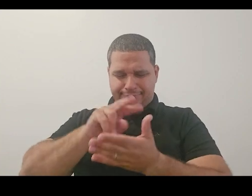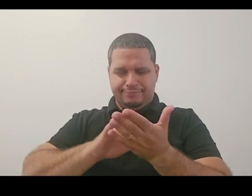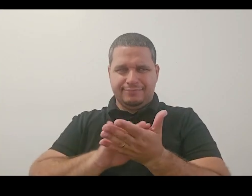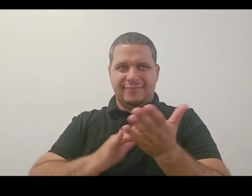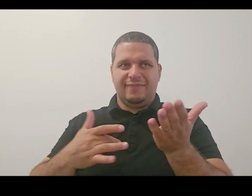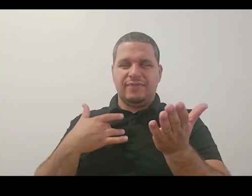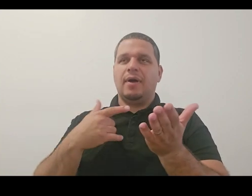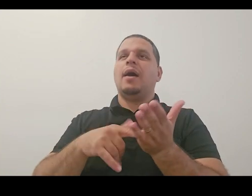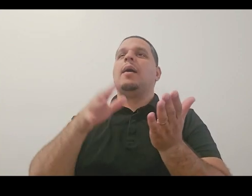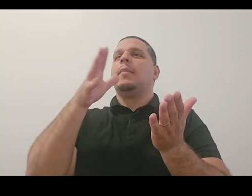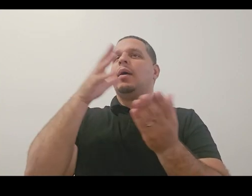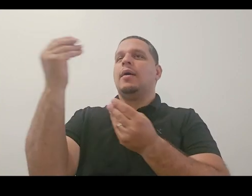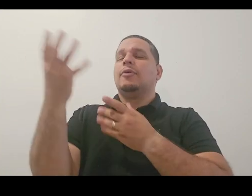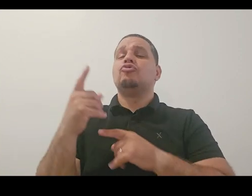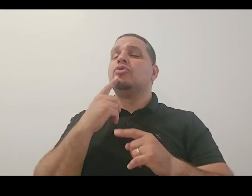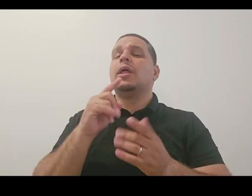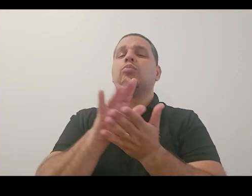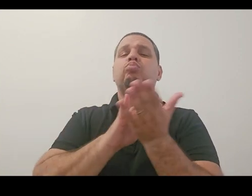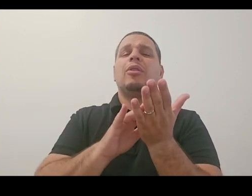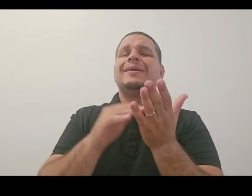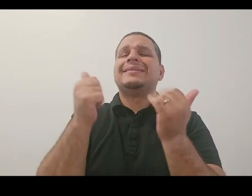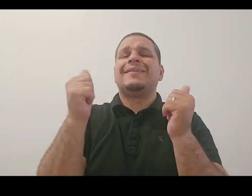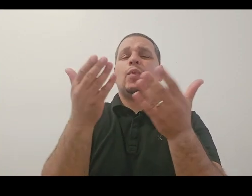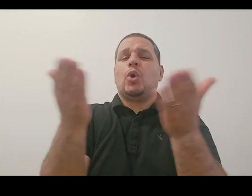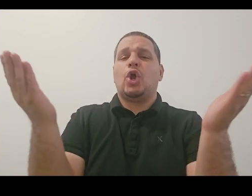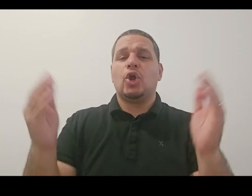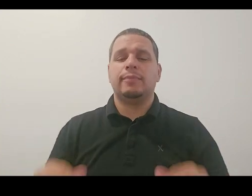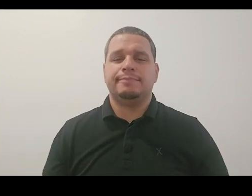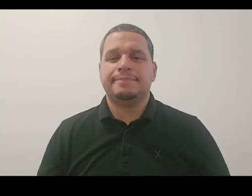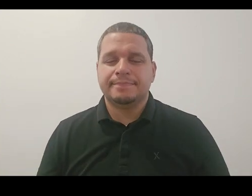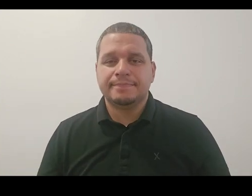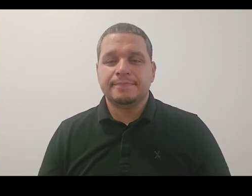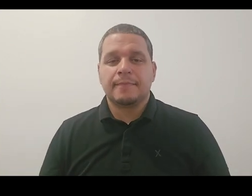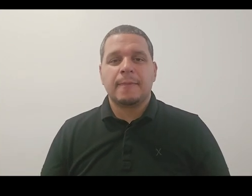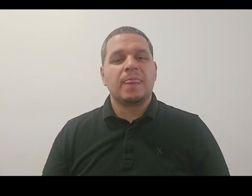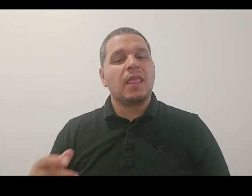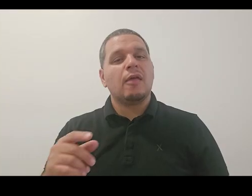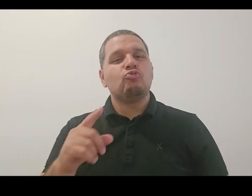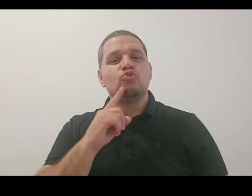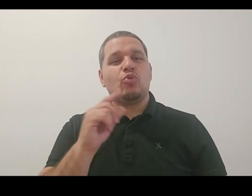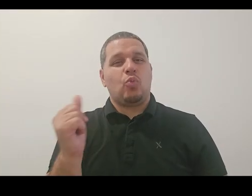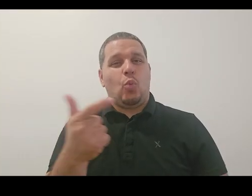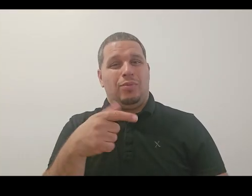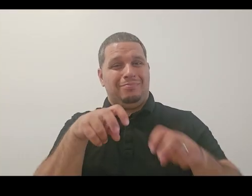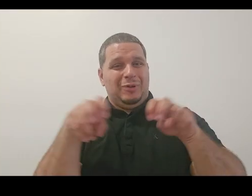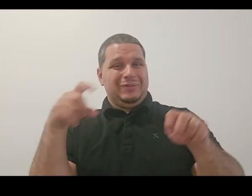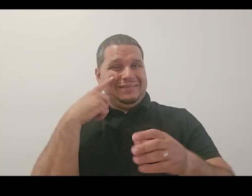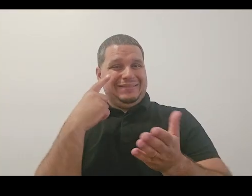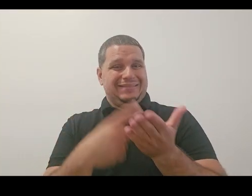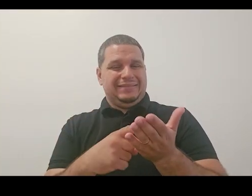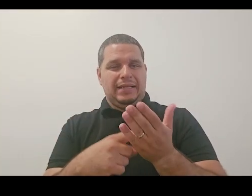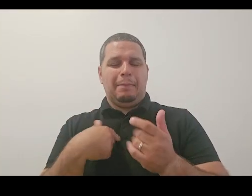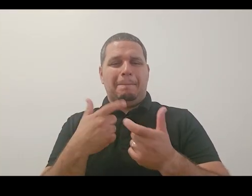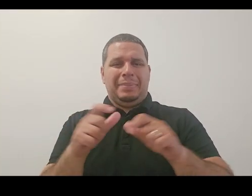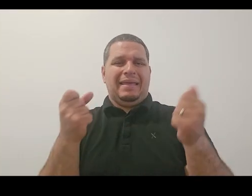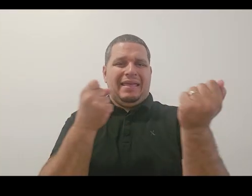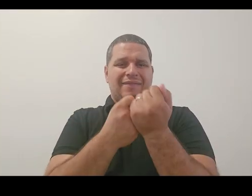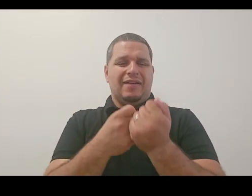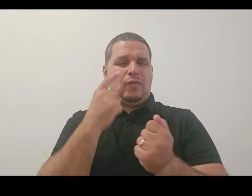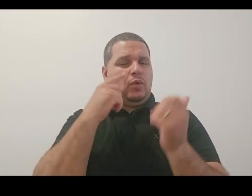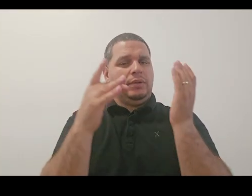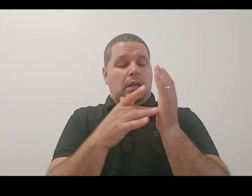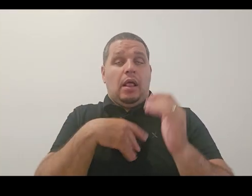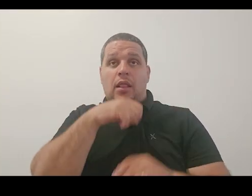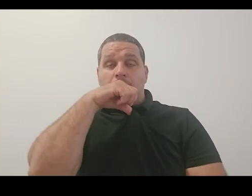just the Braille is everywhere. But I think like everybody else here, such a big advocate for tech, and I love